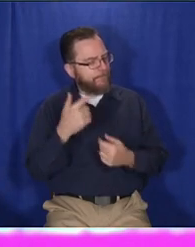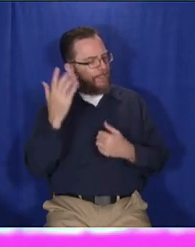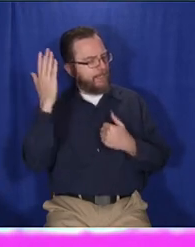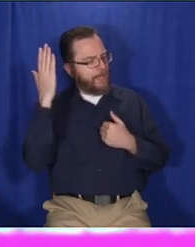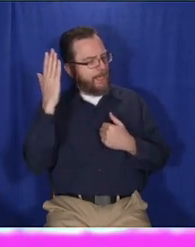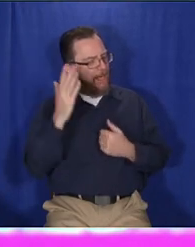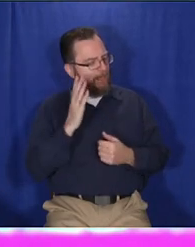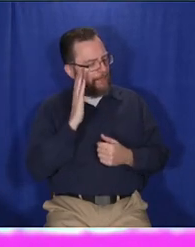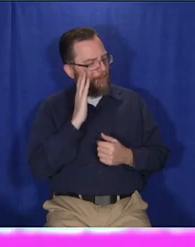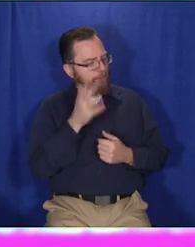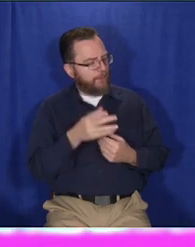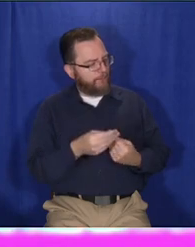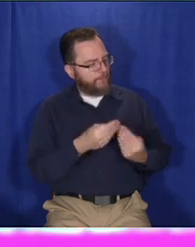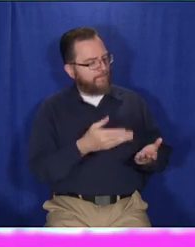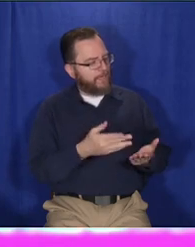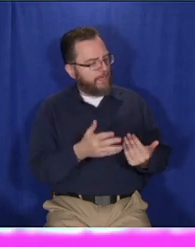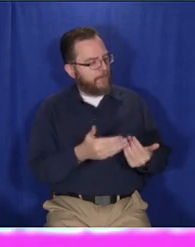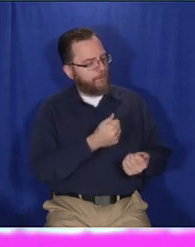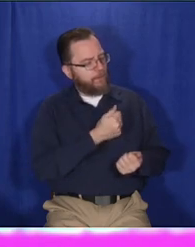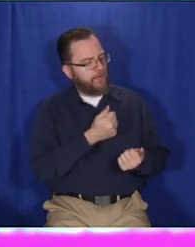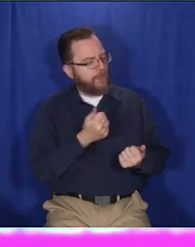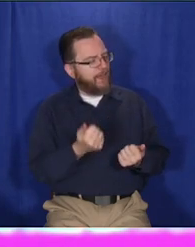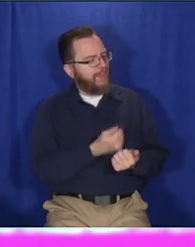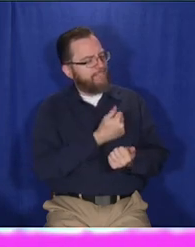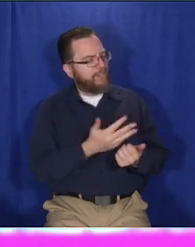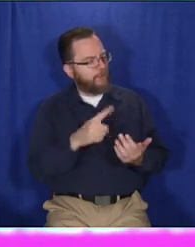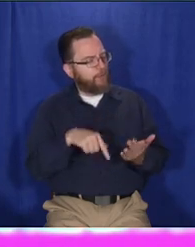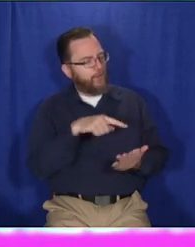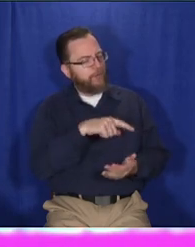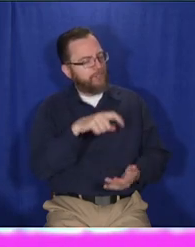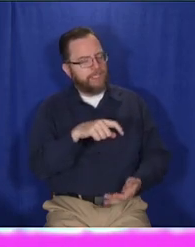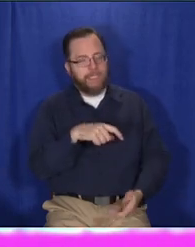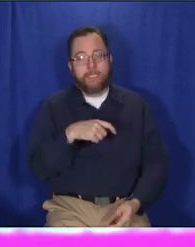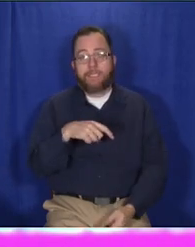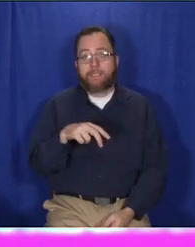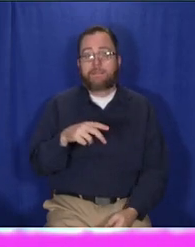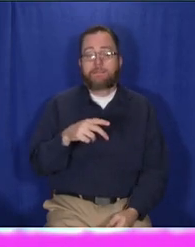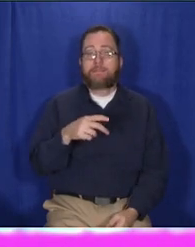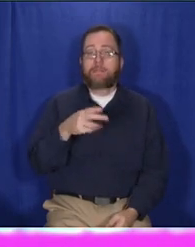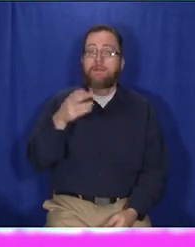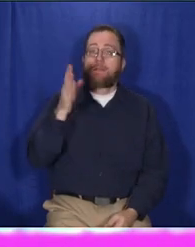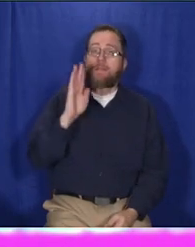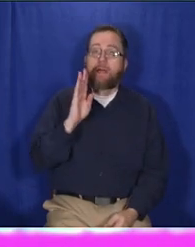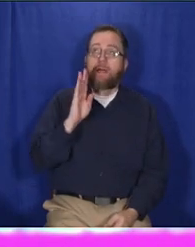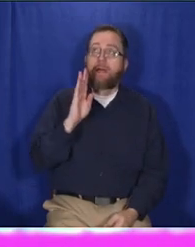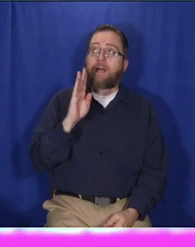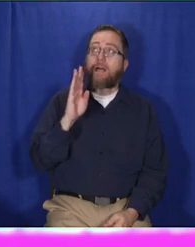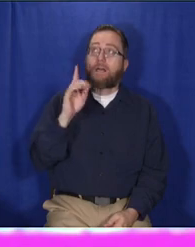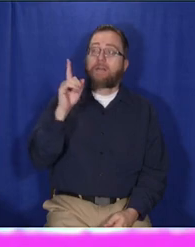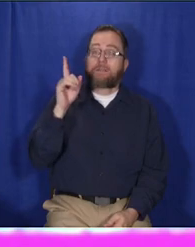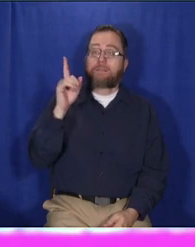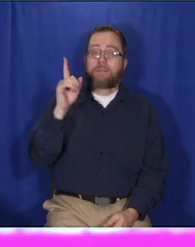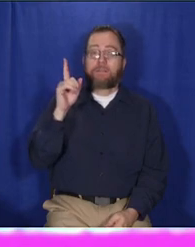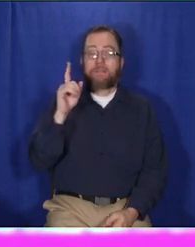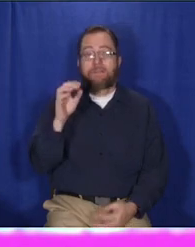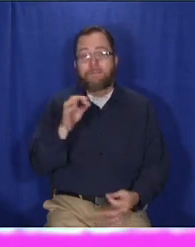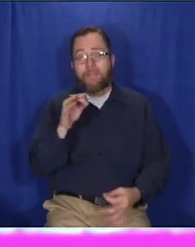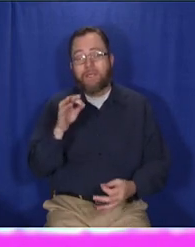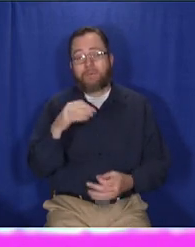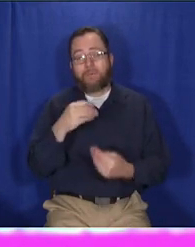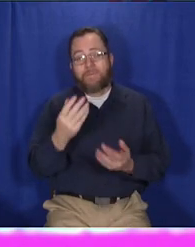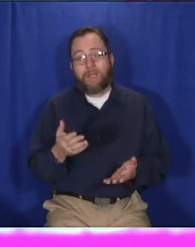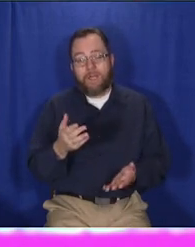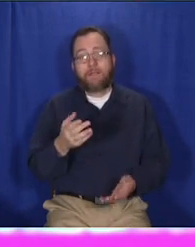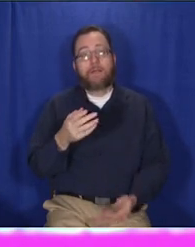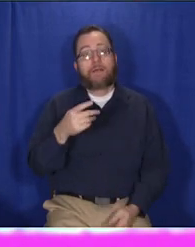will supply your needs. And listen, some of you need to hear that. God says, I will supply your needs. He doesn't say, Paul doesn't say out of